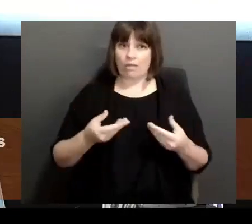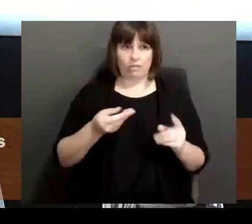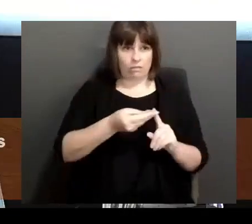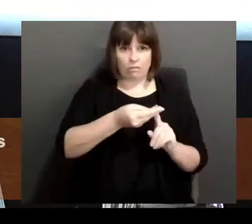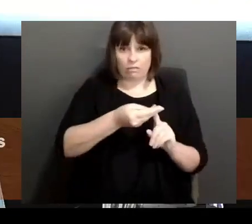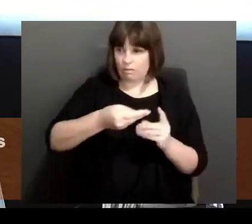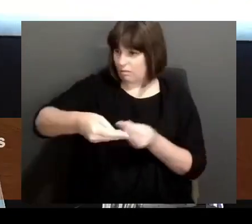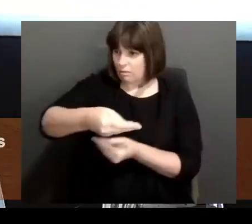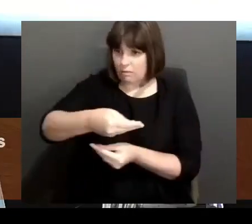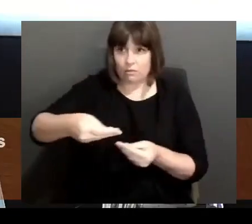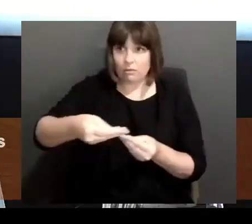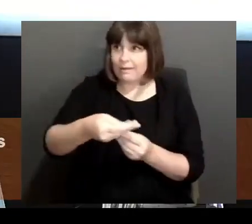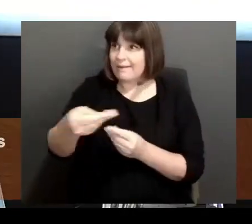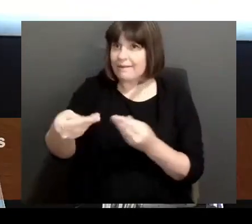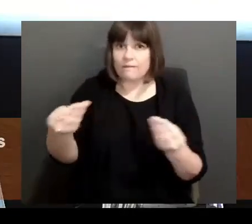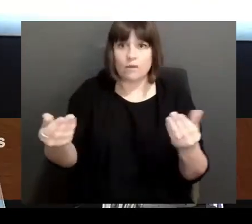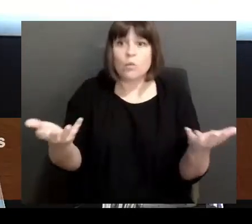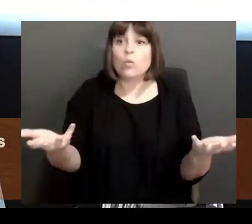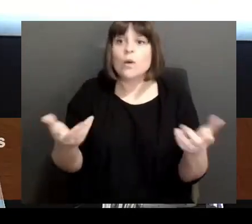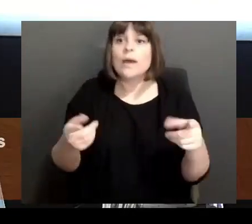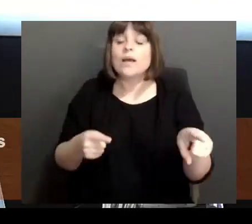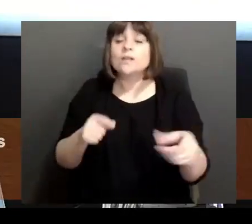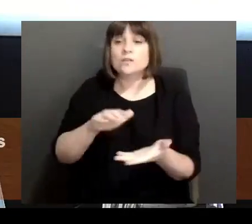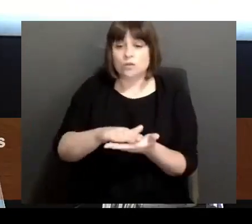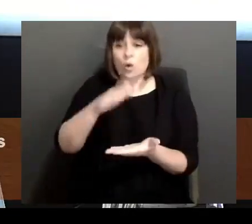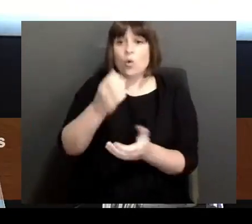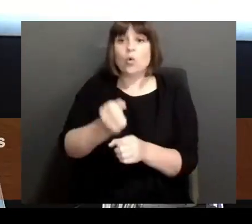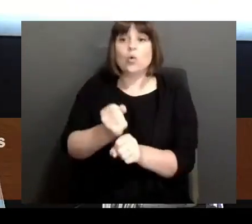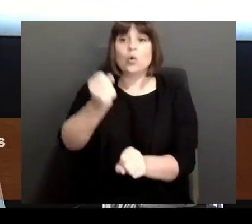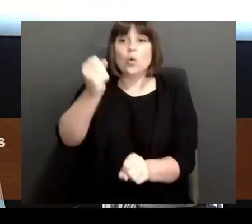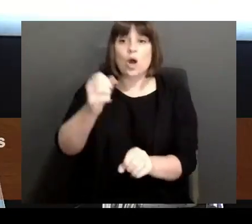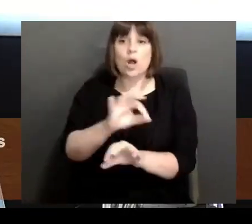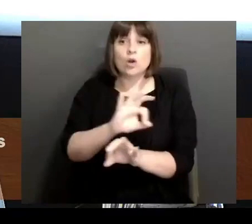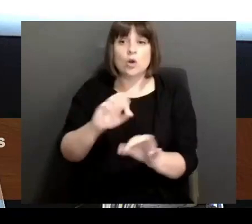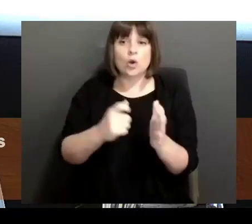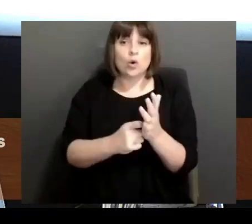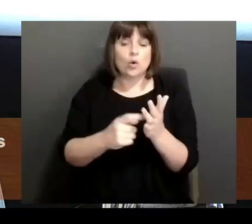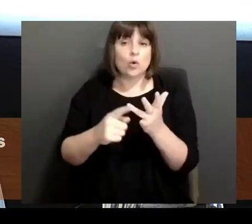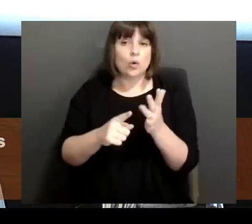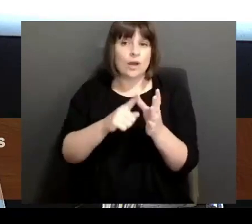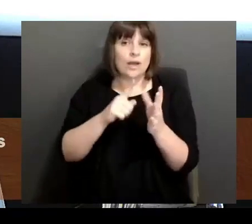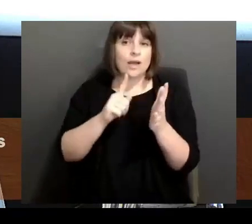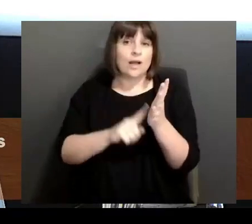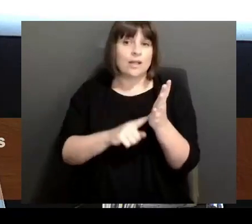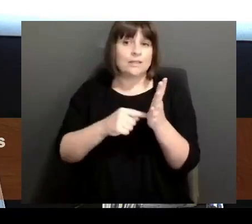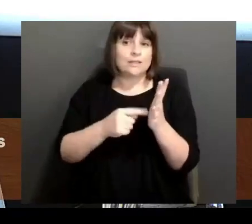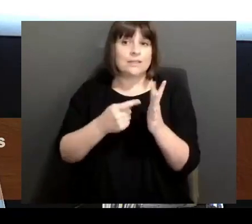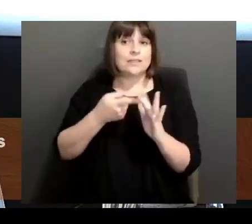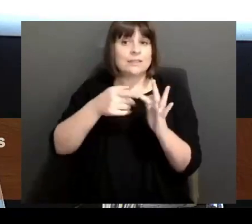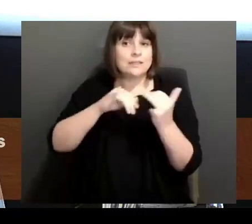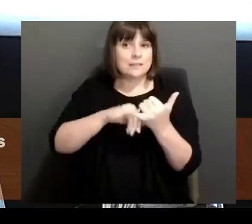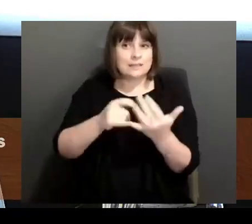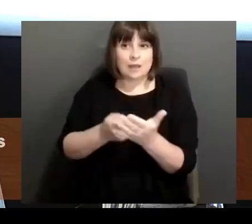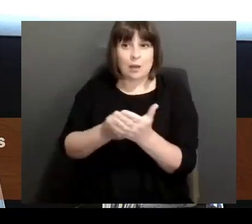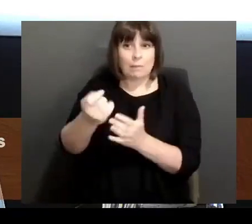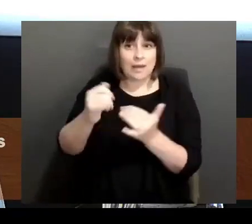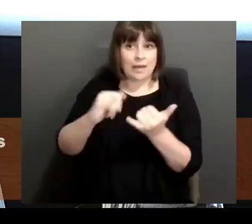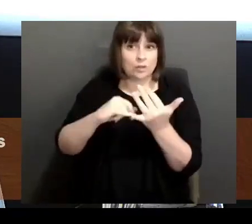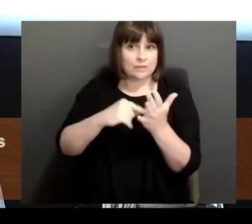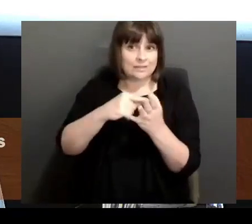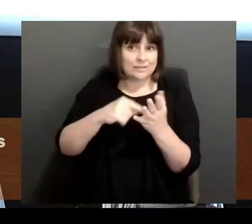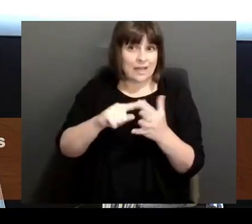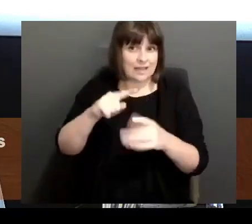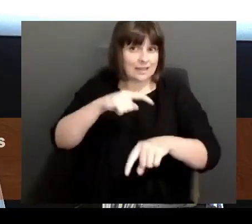wealth effectively of gold, there were no royalties that were payable to the state